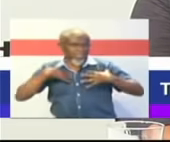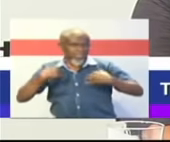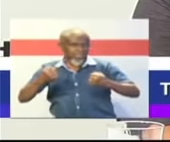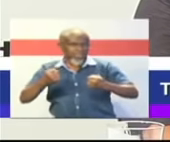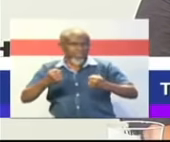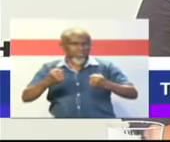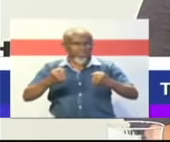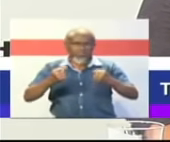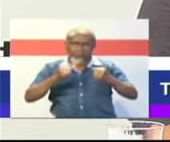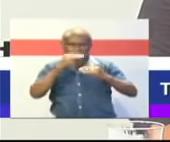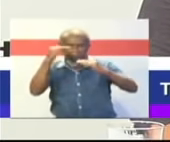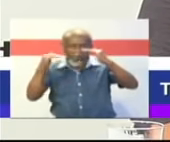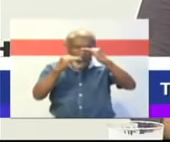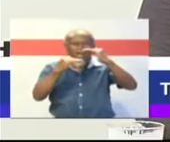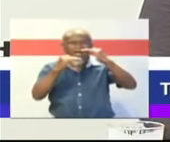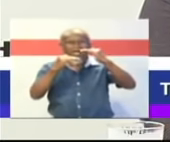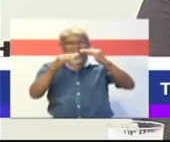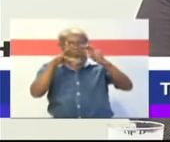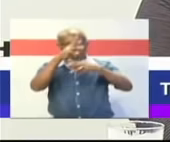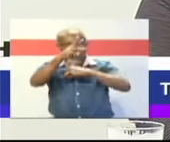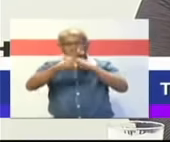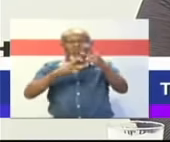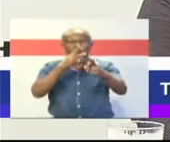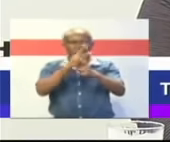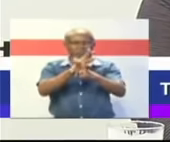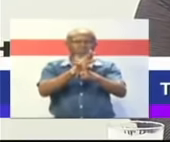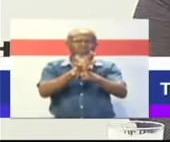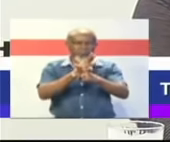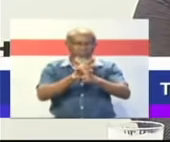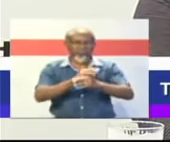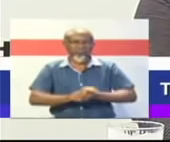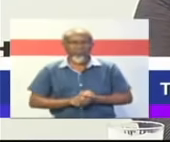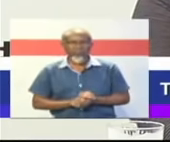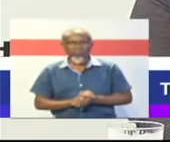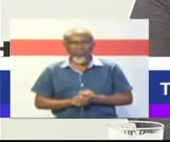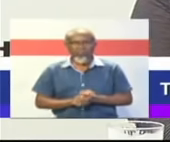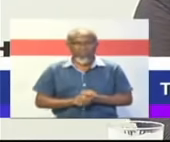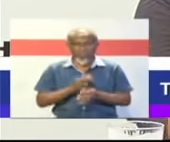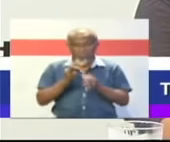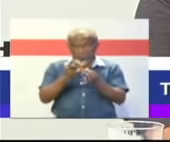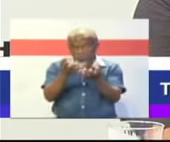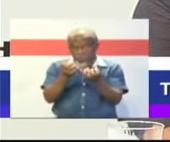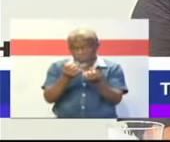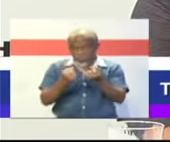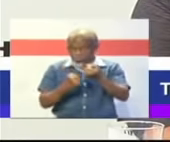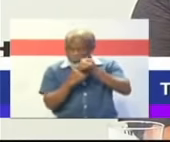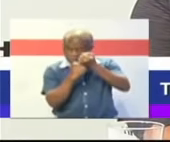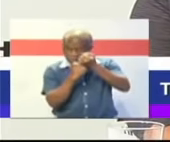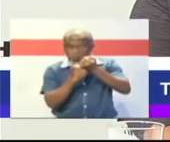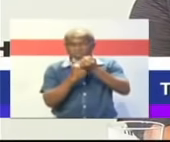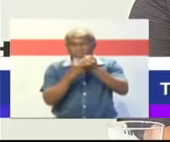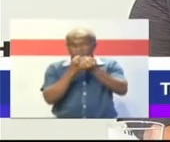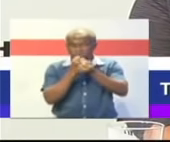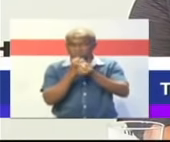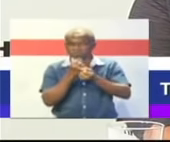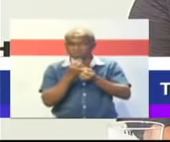World. Together we can make a difference. And if you want information on support, mental health support,